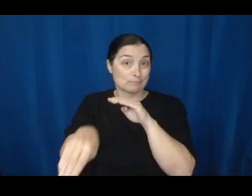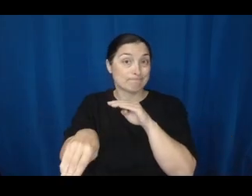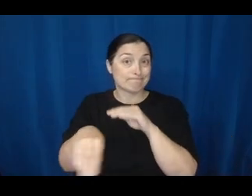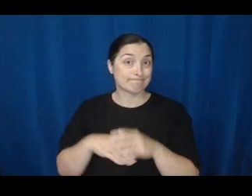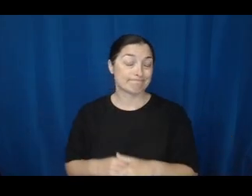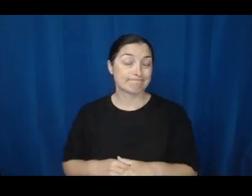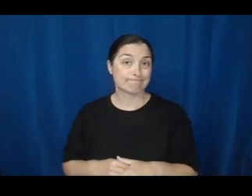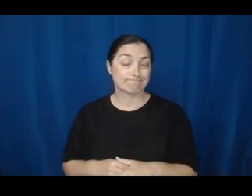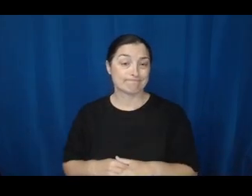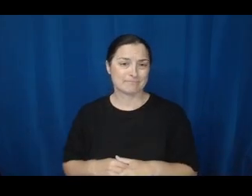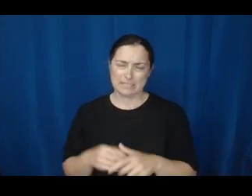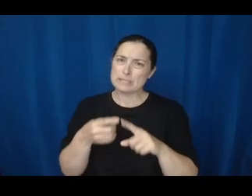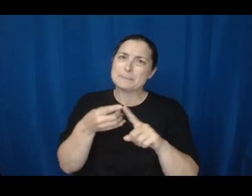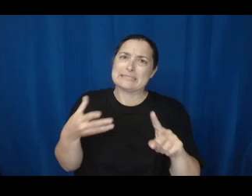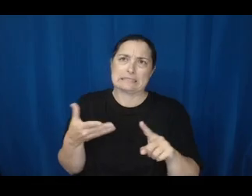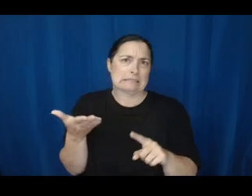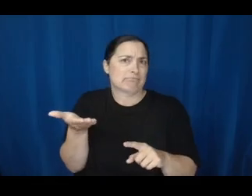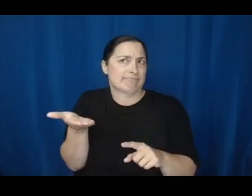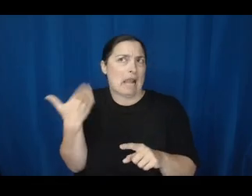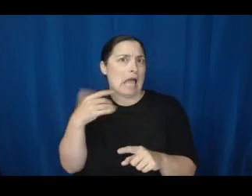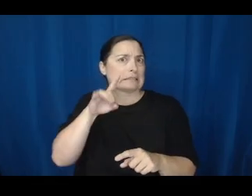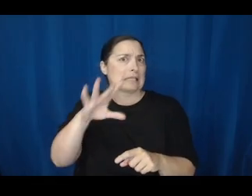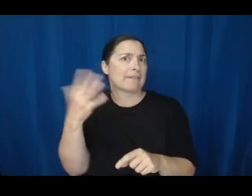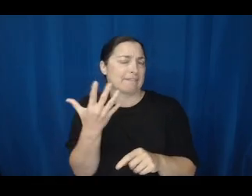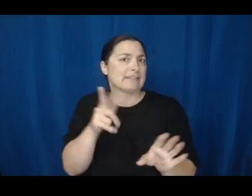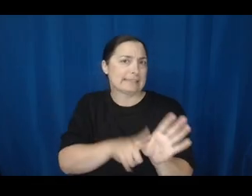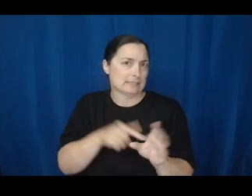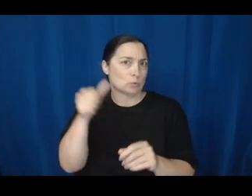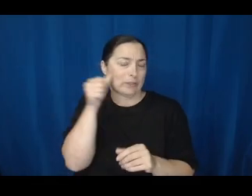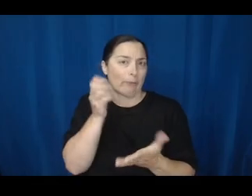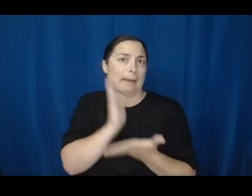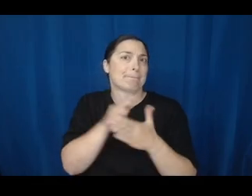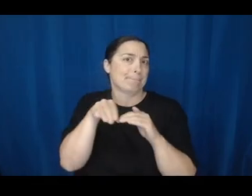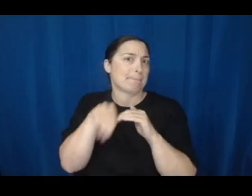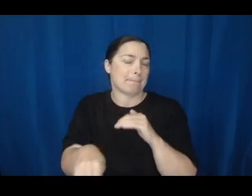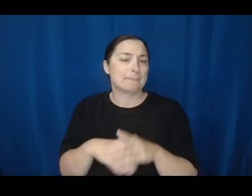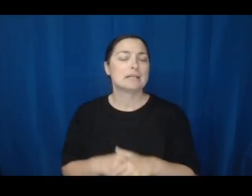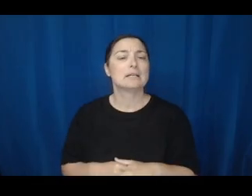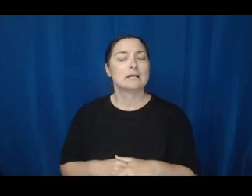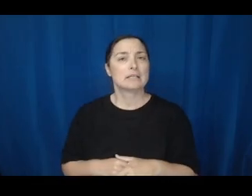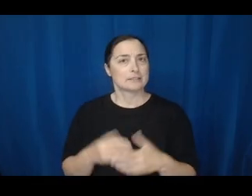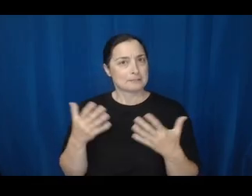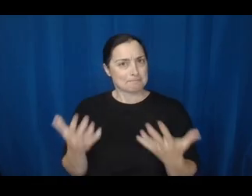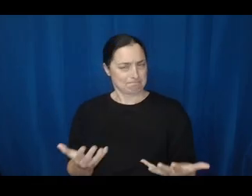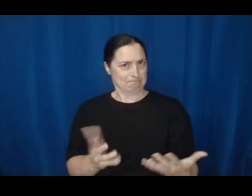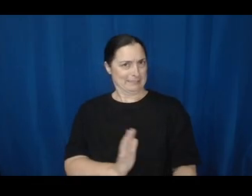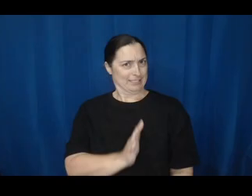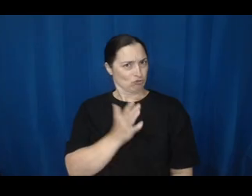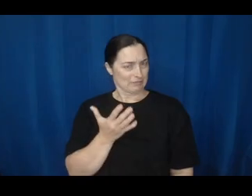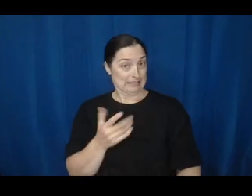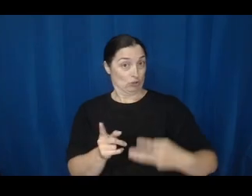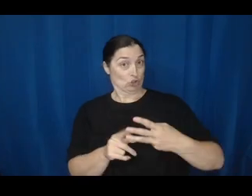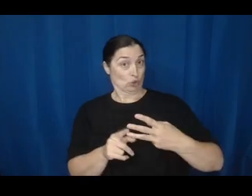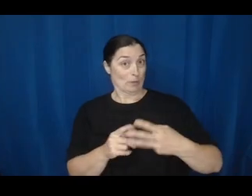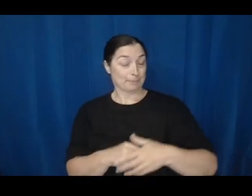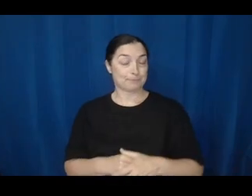last, particularly over the last 10, 15 years for certain reasons. But then we have an interesting thing here, the third